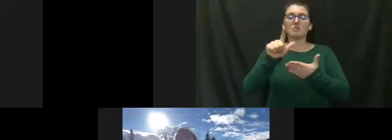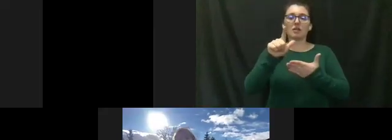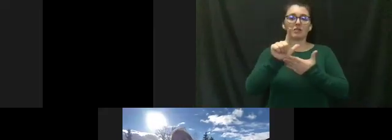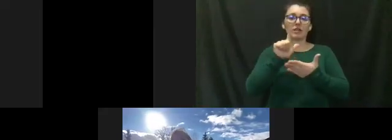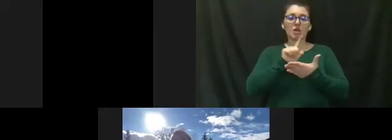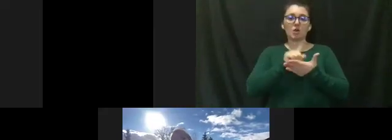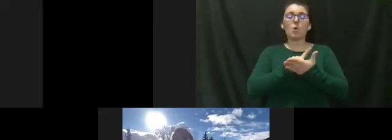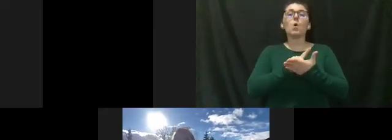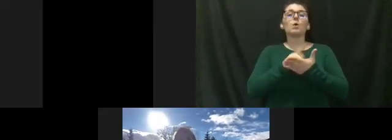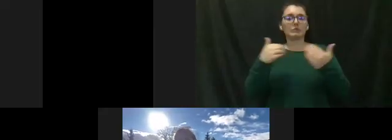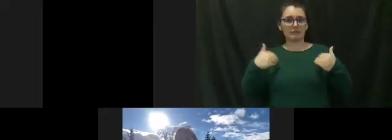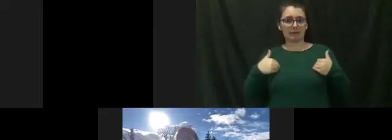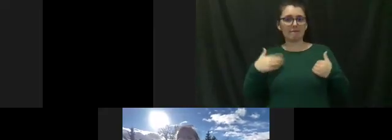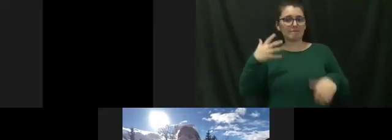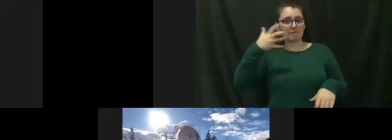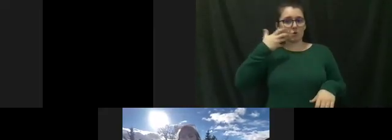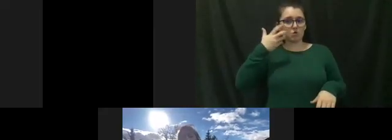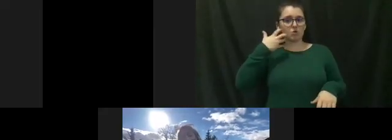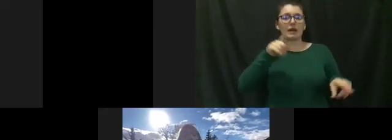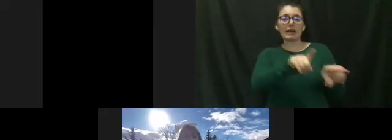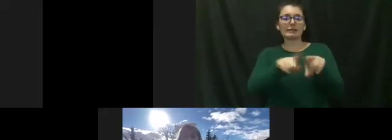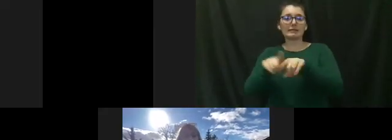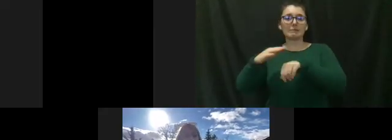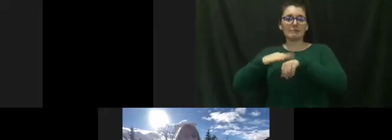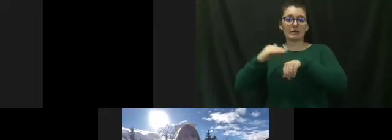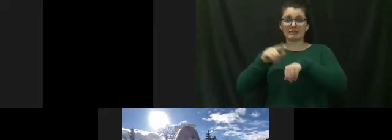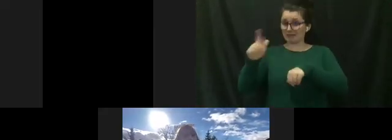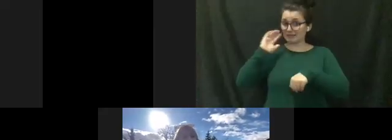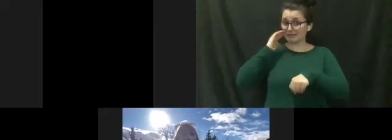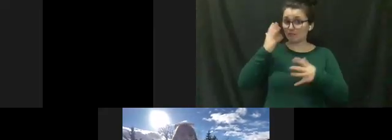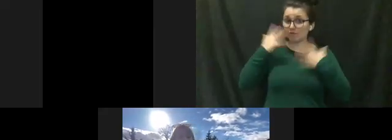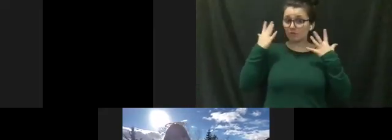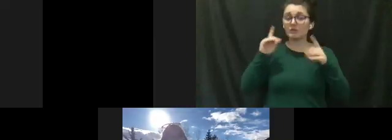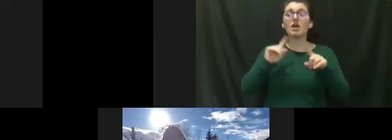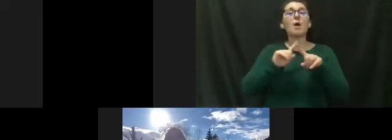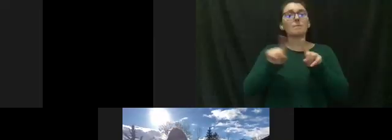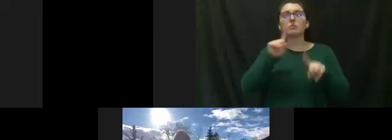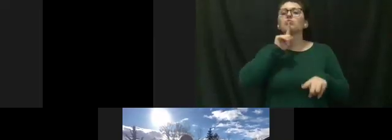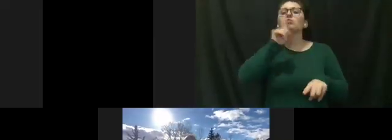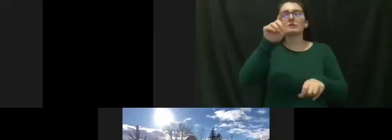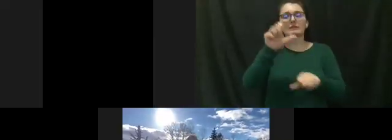cute and as, you know, as friendly as she seems. They're actually are wild animals that could kill you.